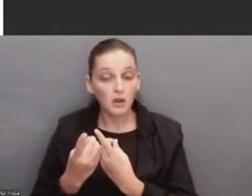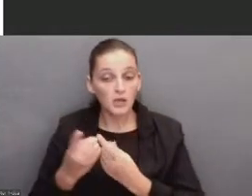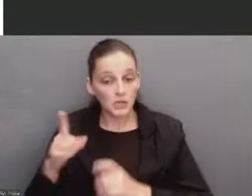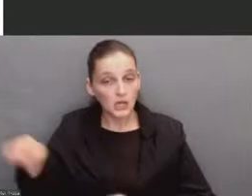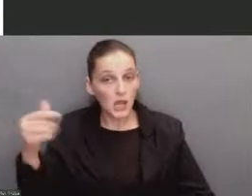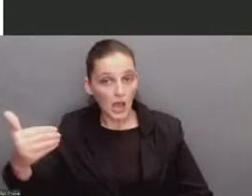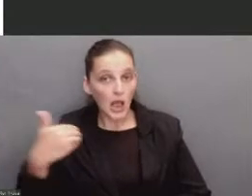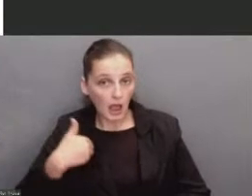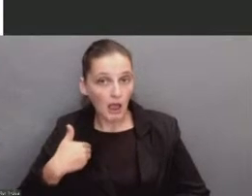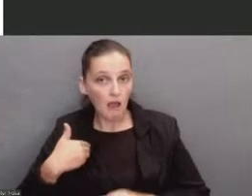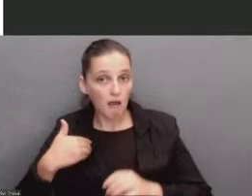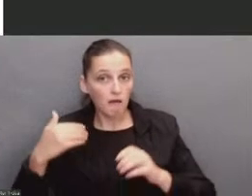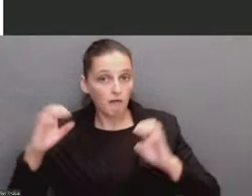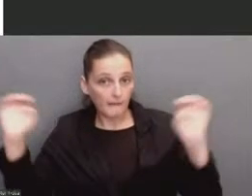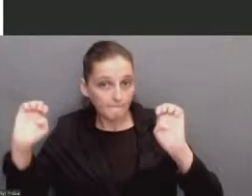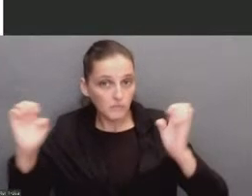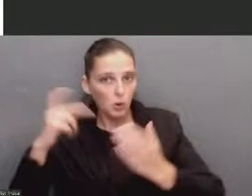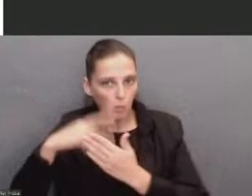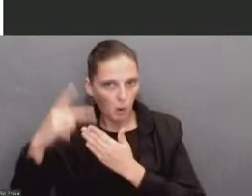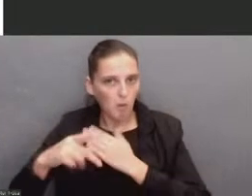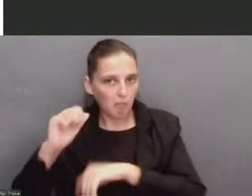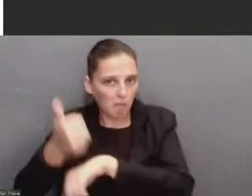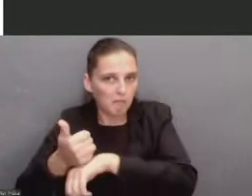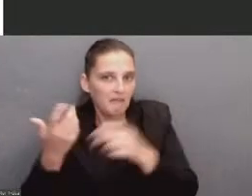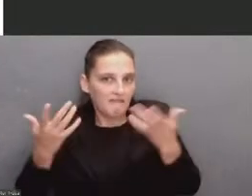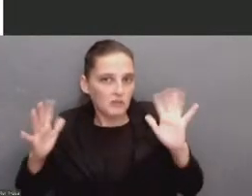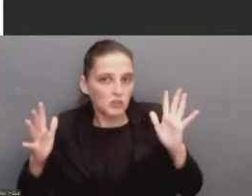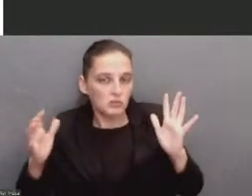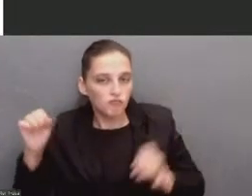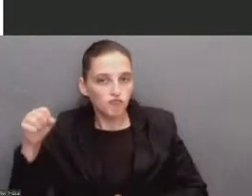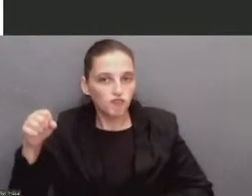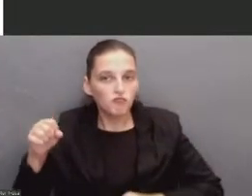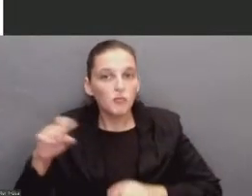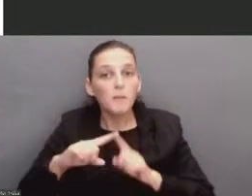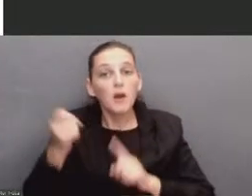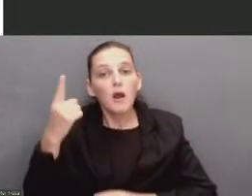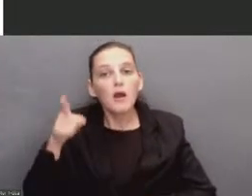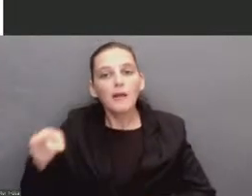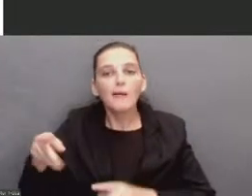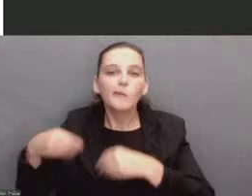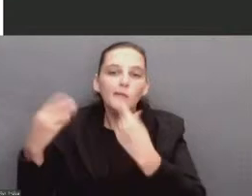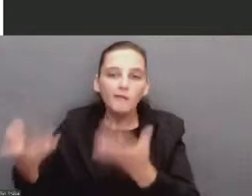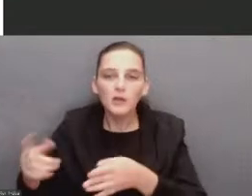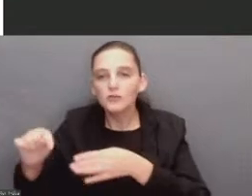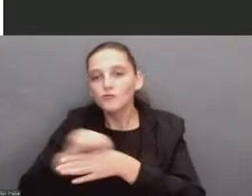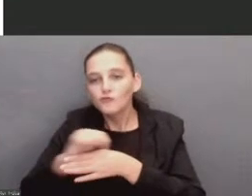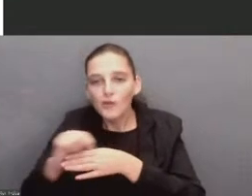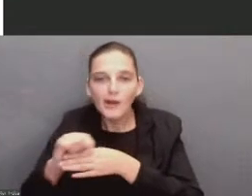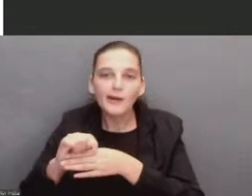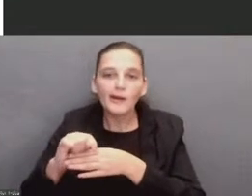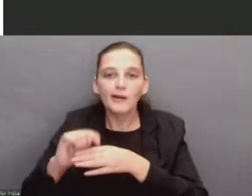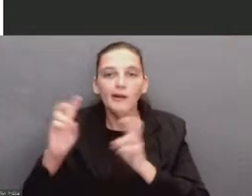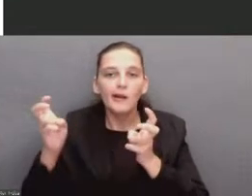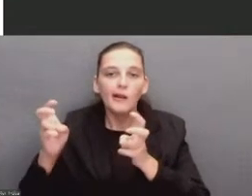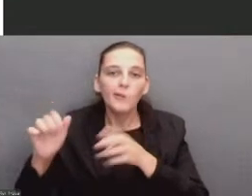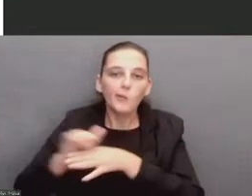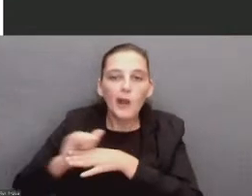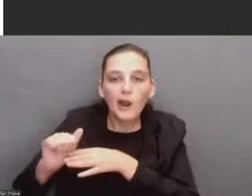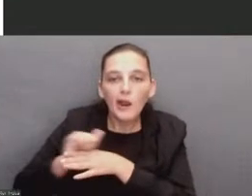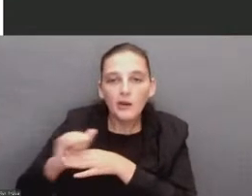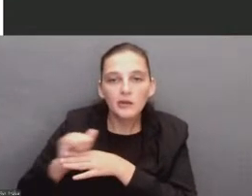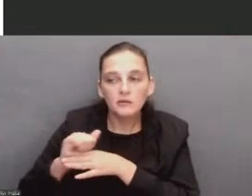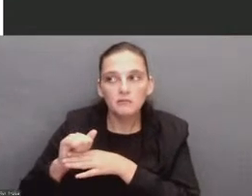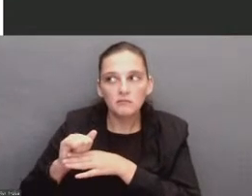emergency preparedness programs, but they often, when they're doing those trainings and tabletop exercises, they often don't